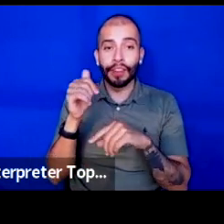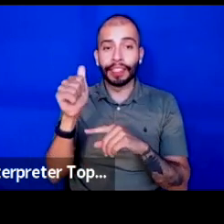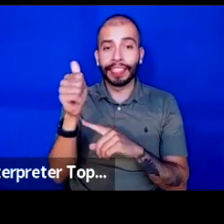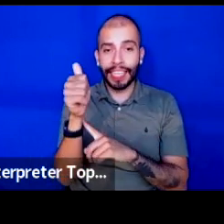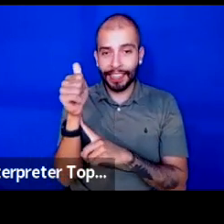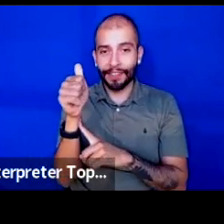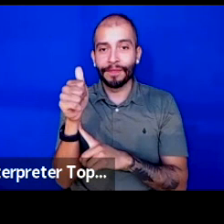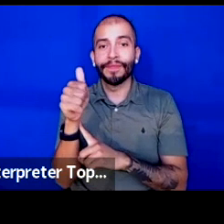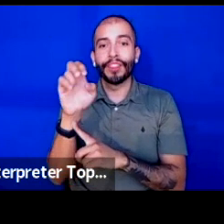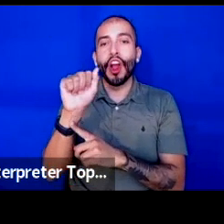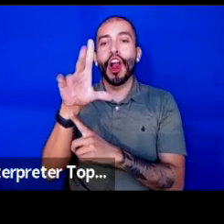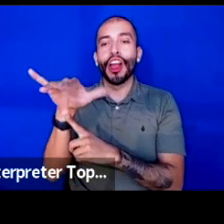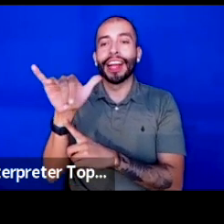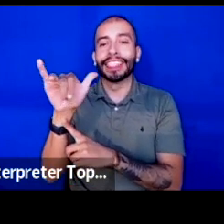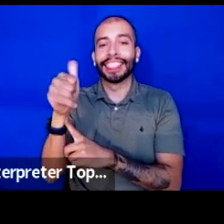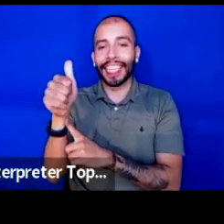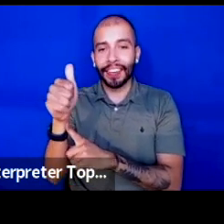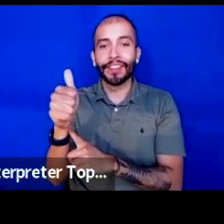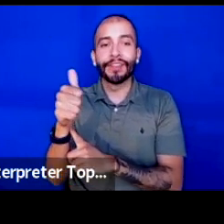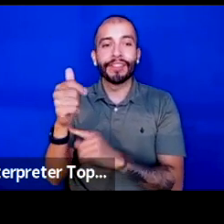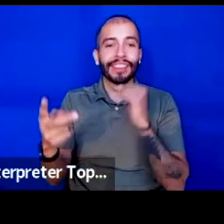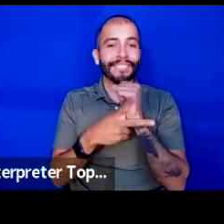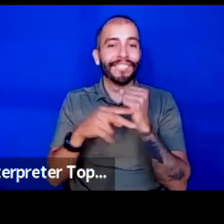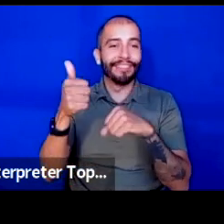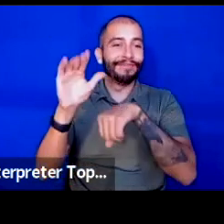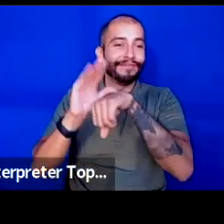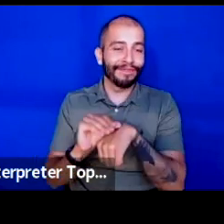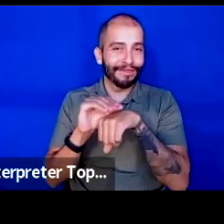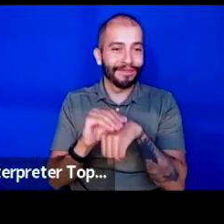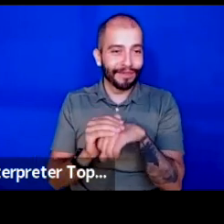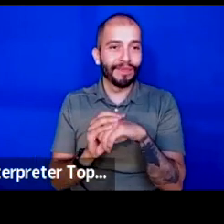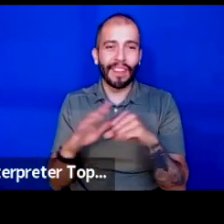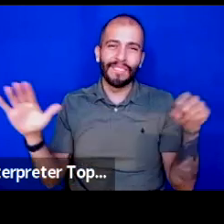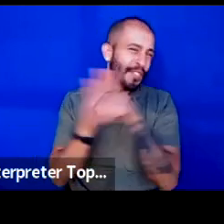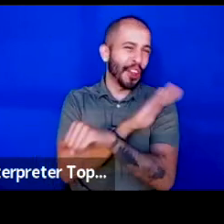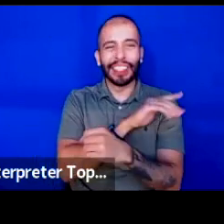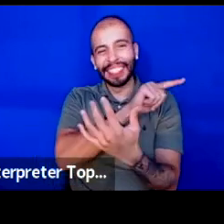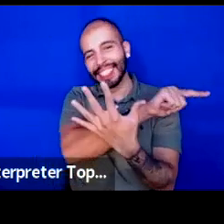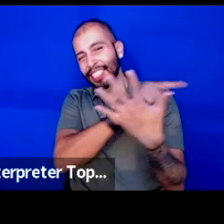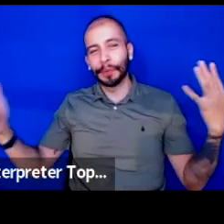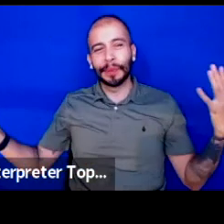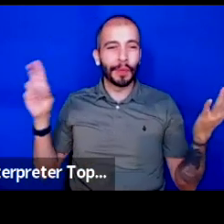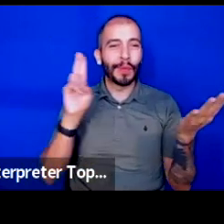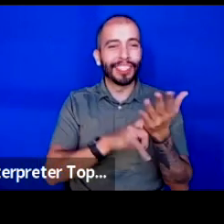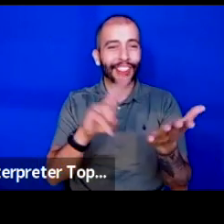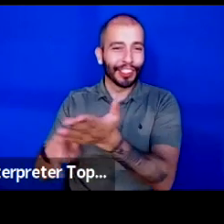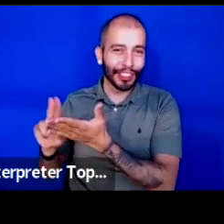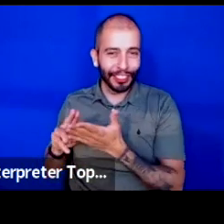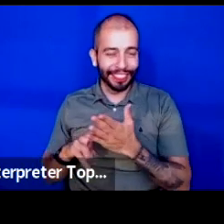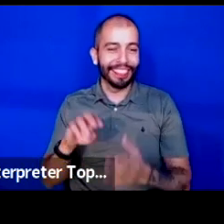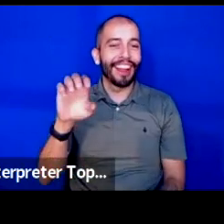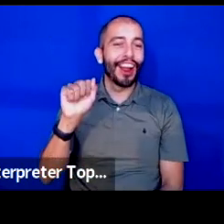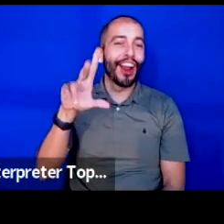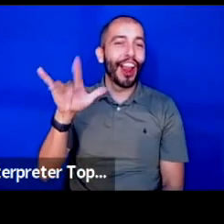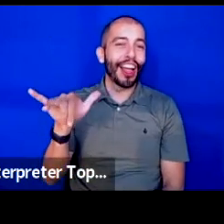registration. That is going for the next week. And if you register in the first week, we're excited that you can tap into, if you're